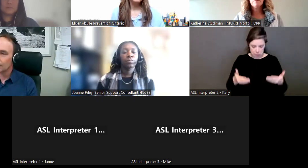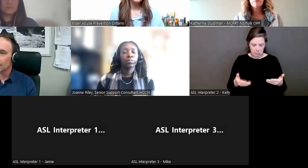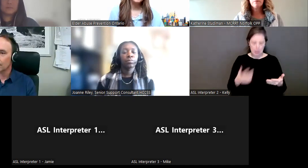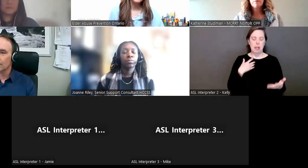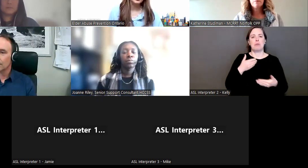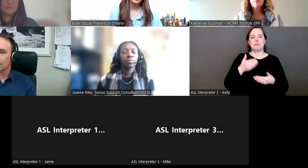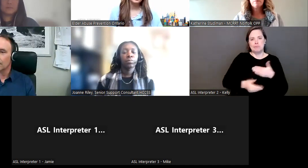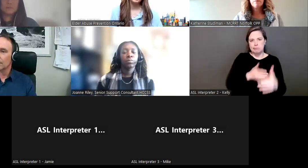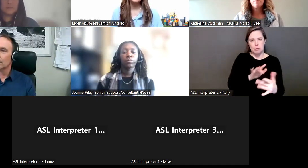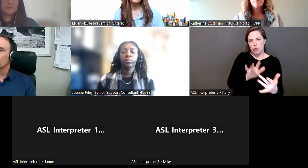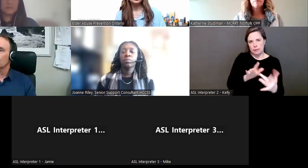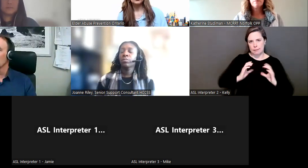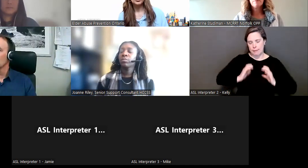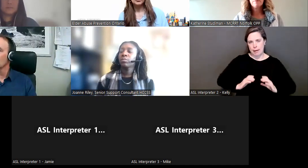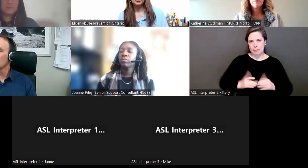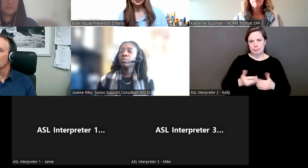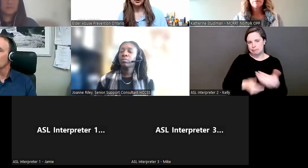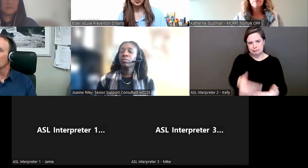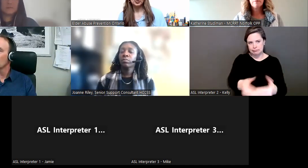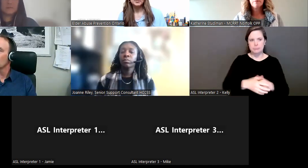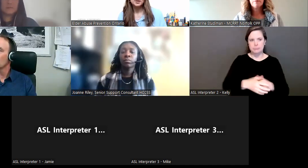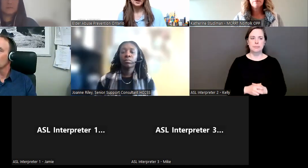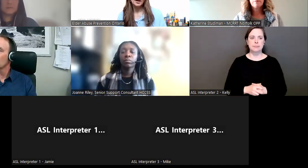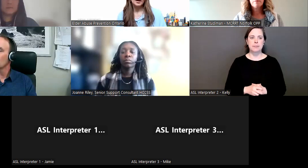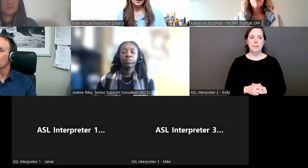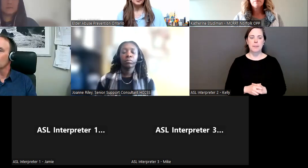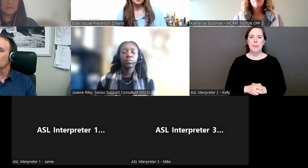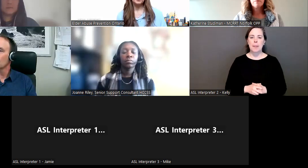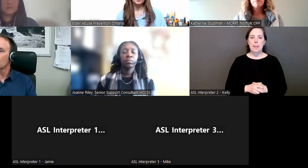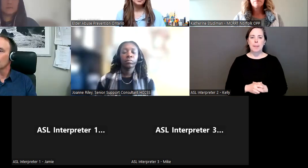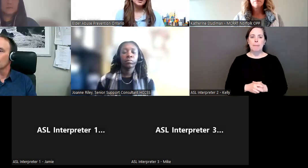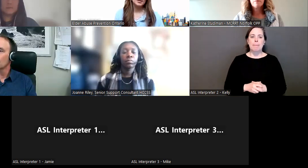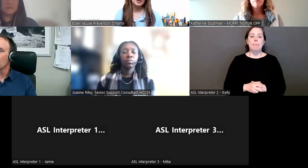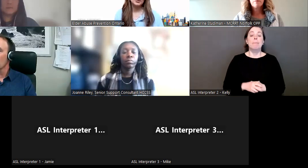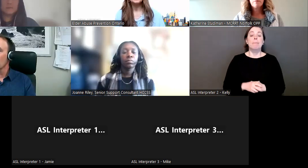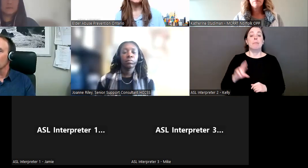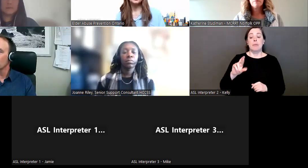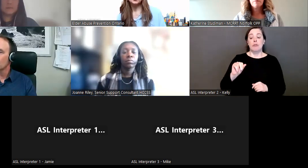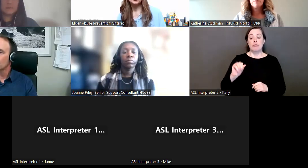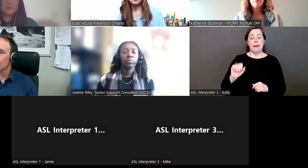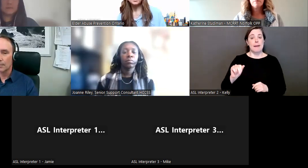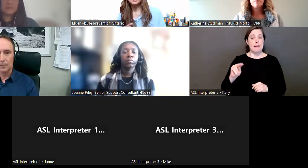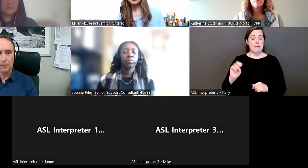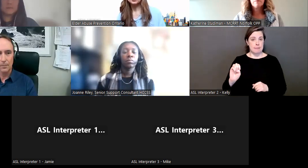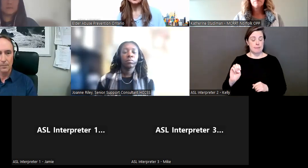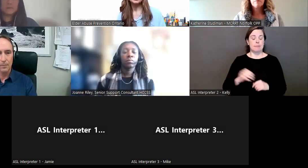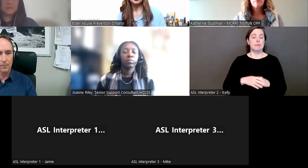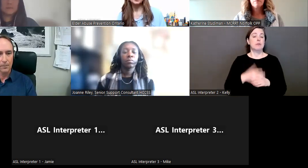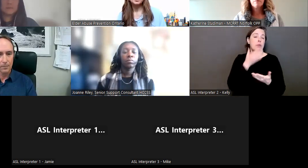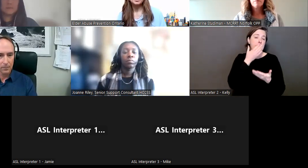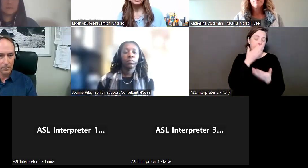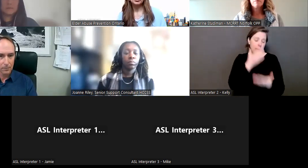Great. Thank you all for that introduction, just an overview of your programs. And as just sort of taking some